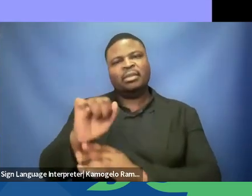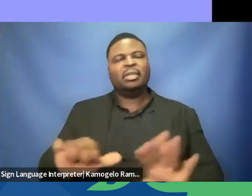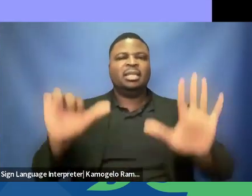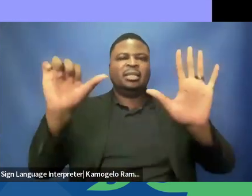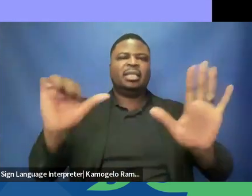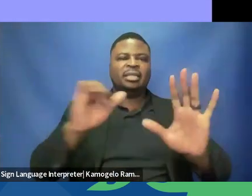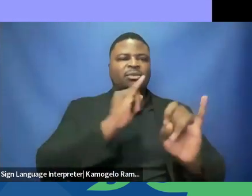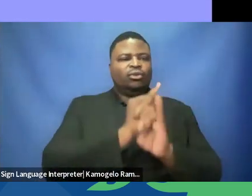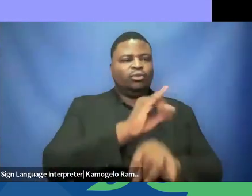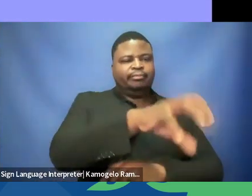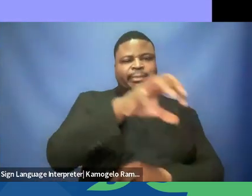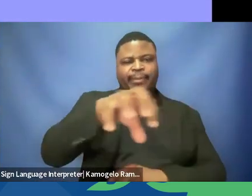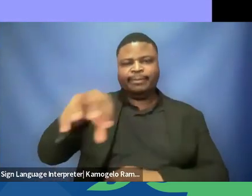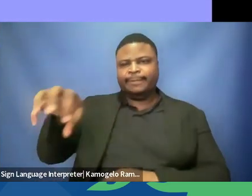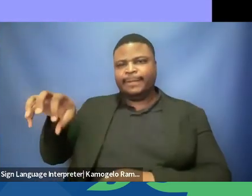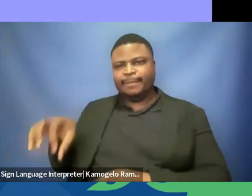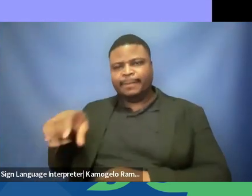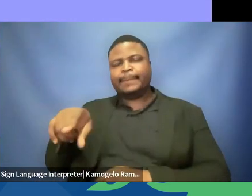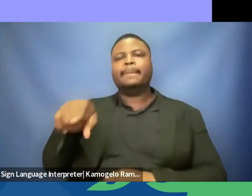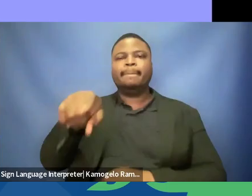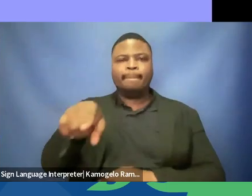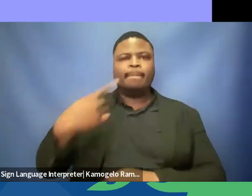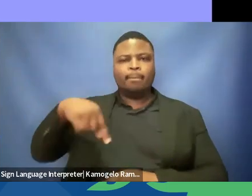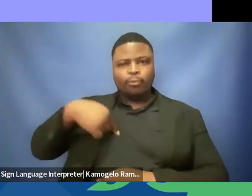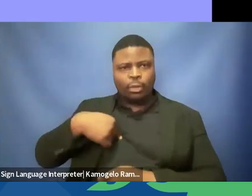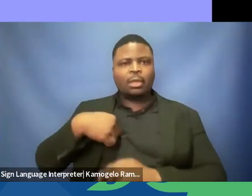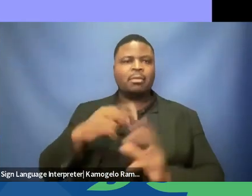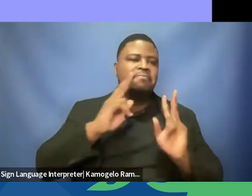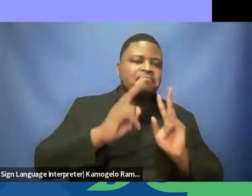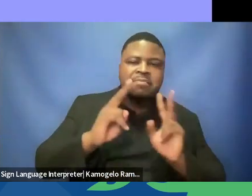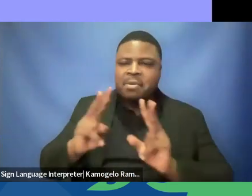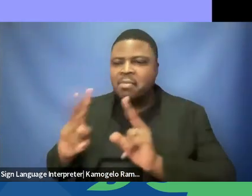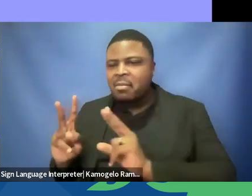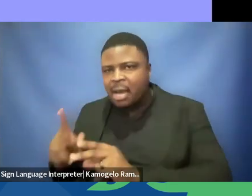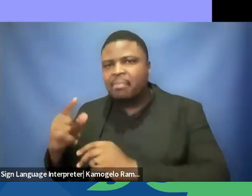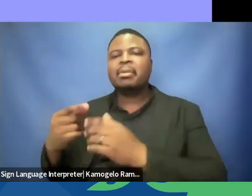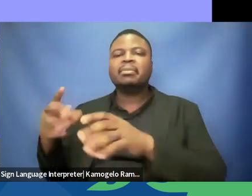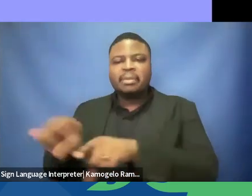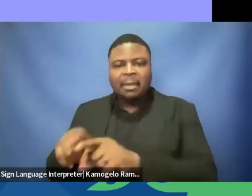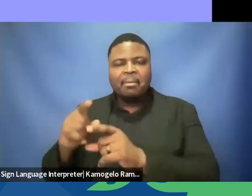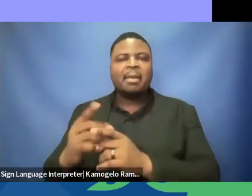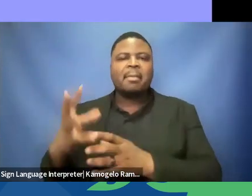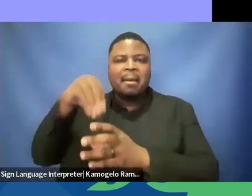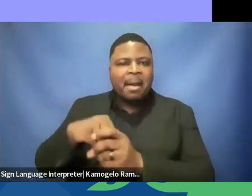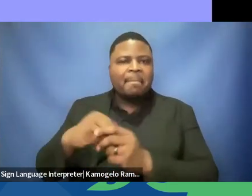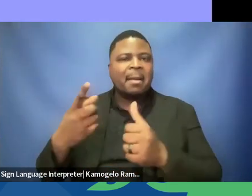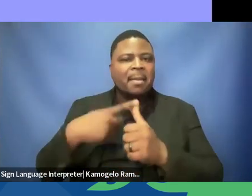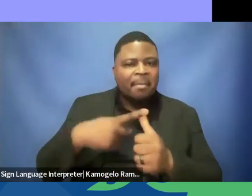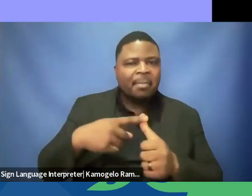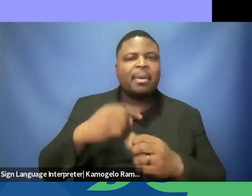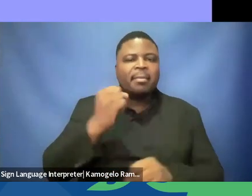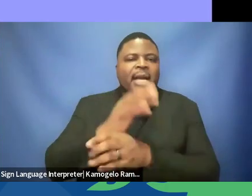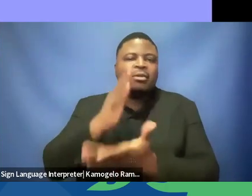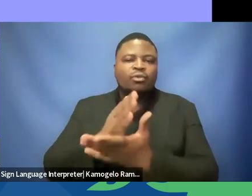County alone. So we have also made sure that we get into the county, and we have had whereby now our clients,